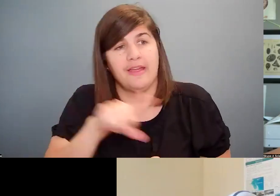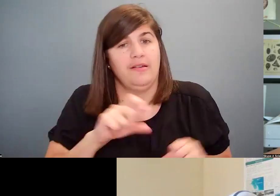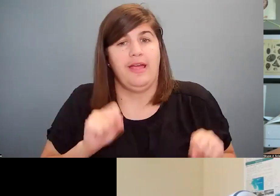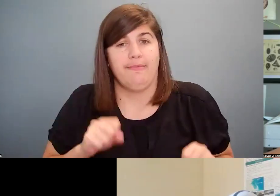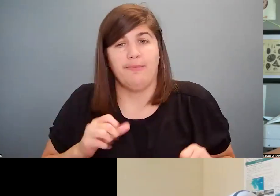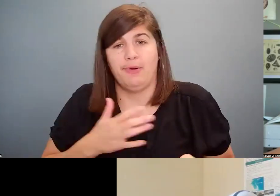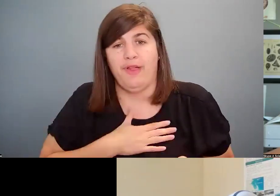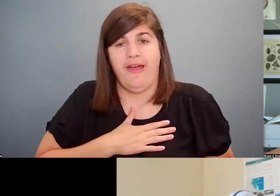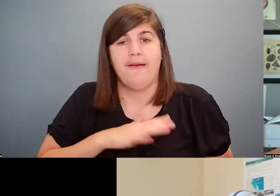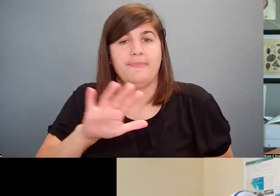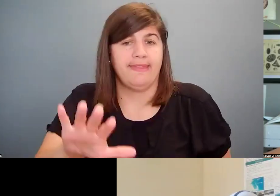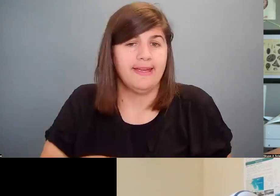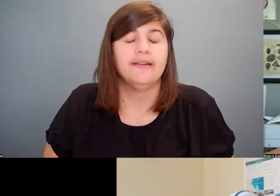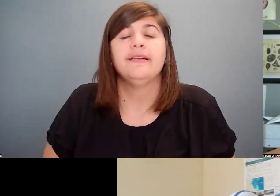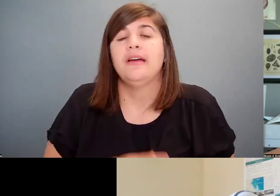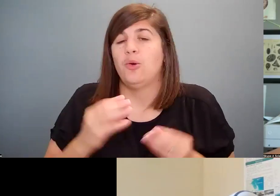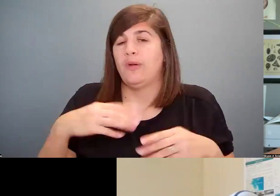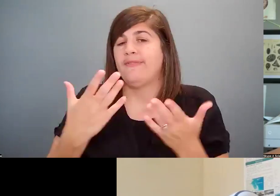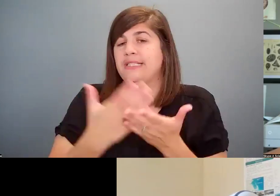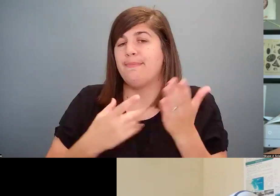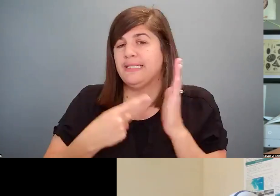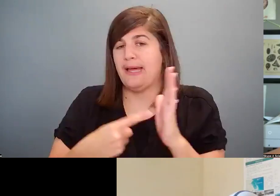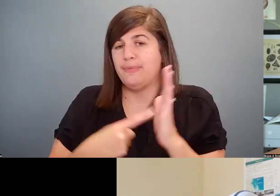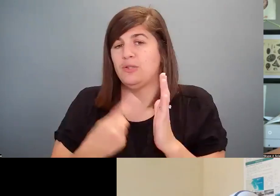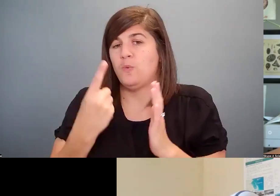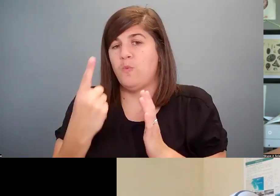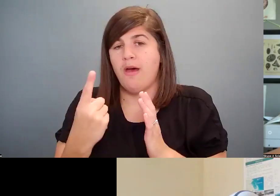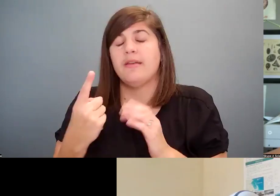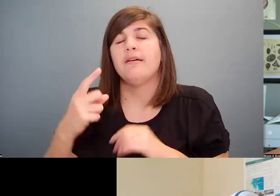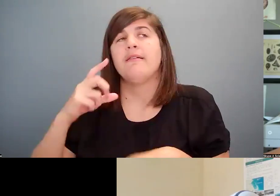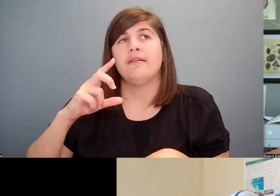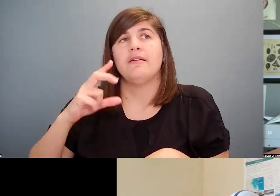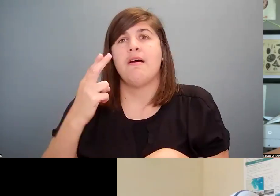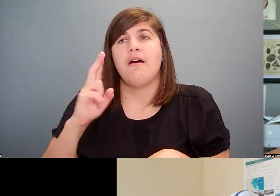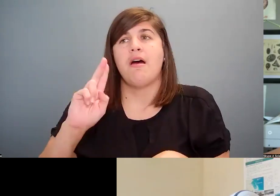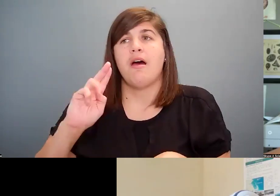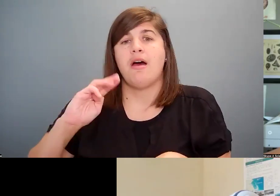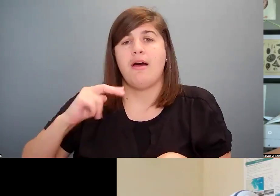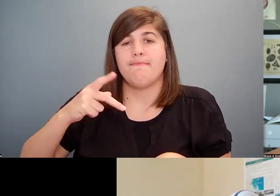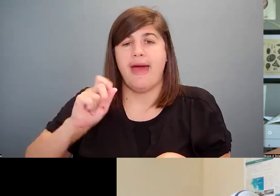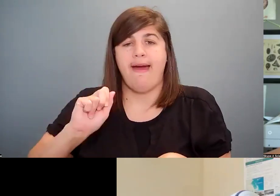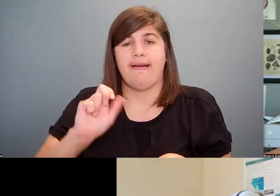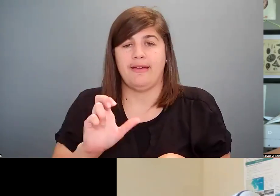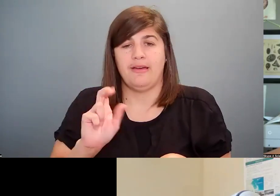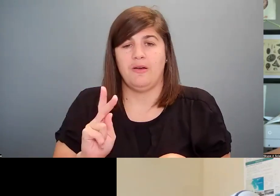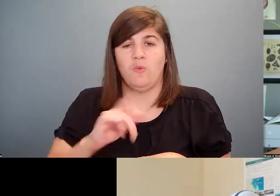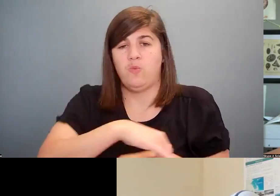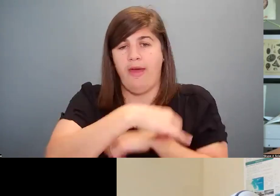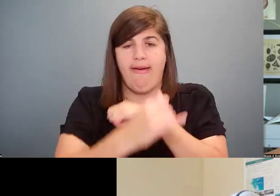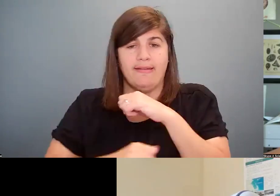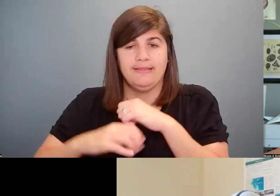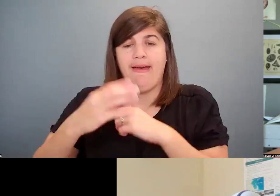empathy. So I'll give a couple examples. One of them is that humpback whales and other whales will